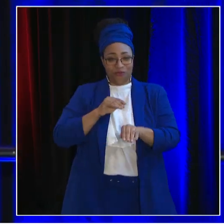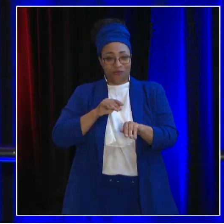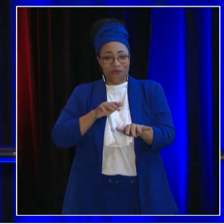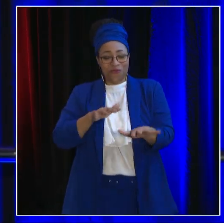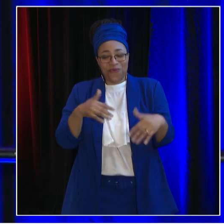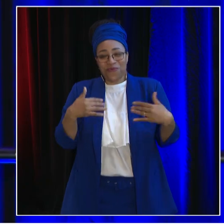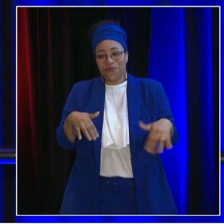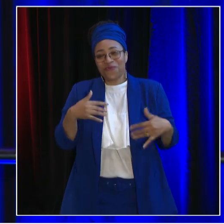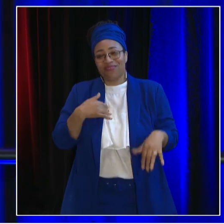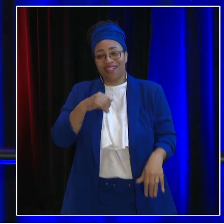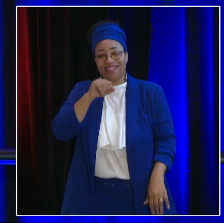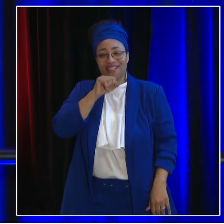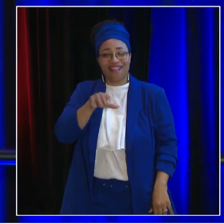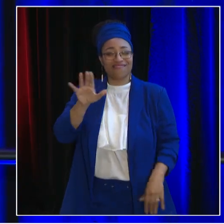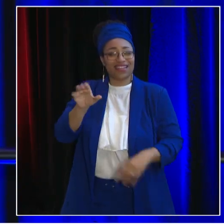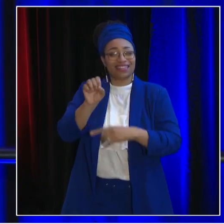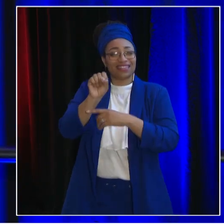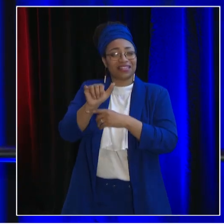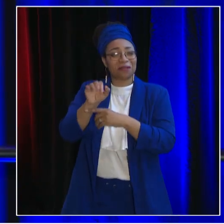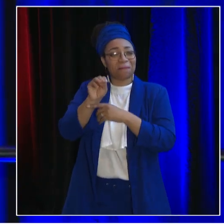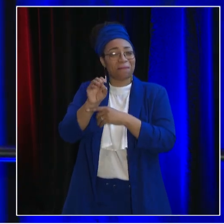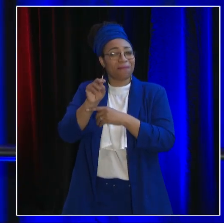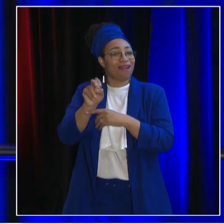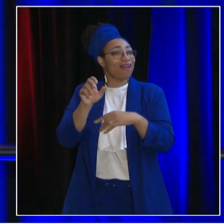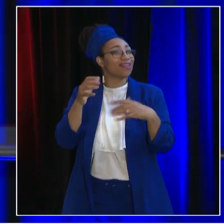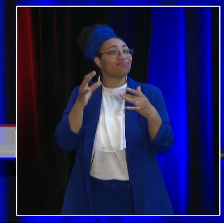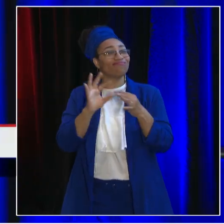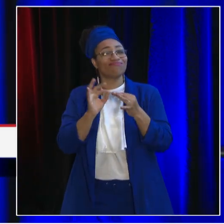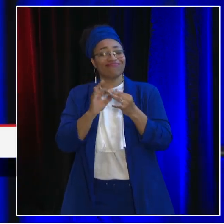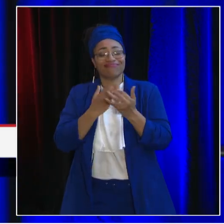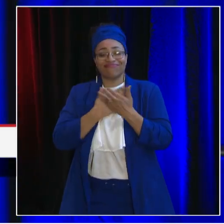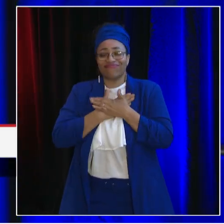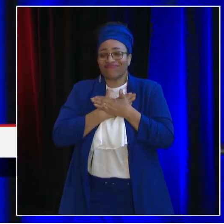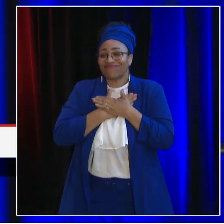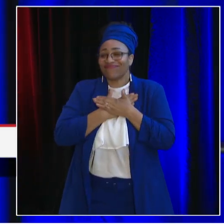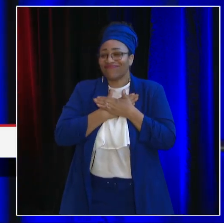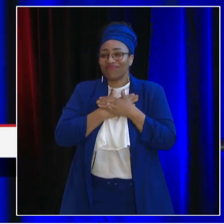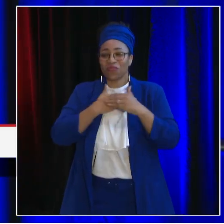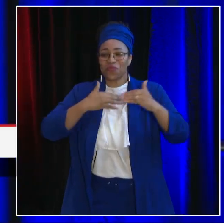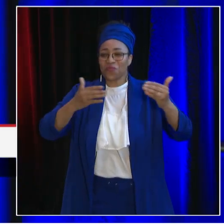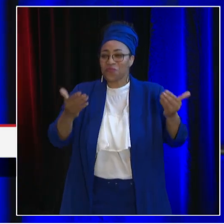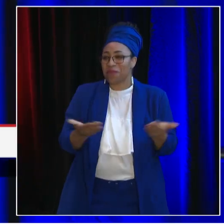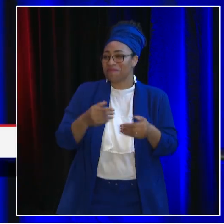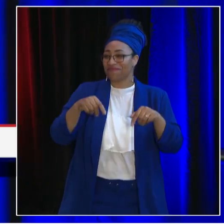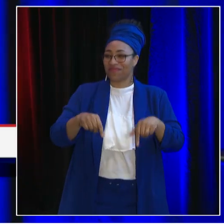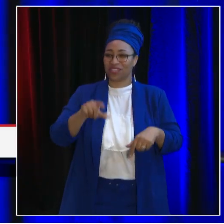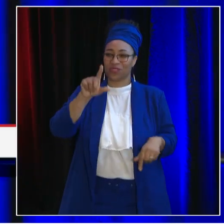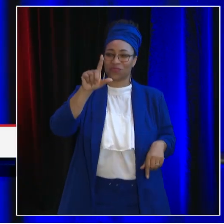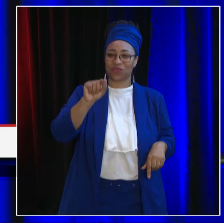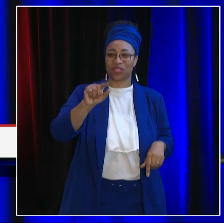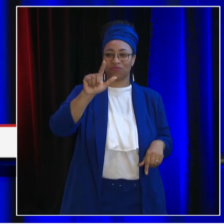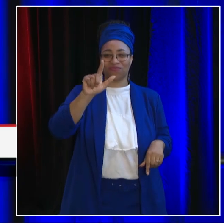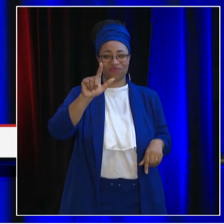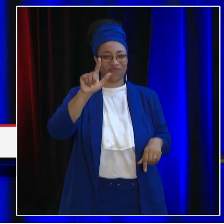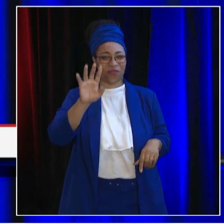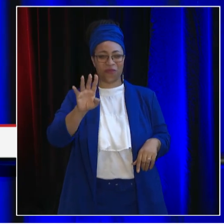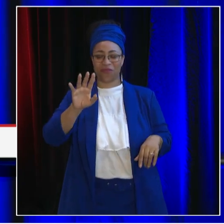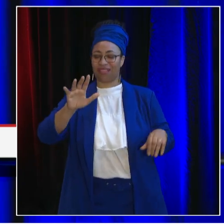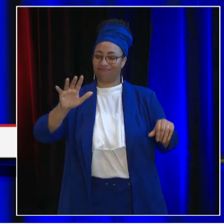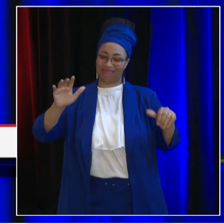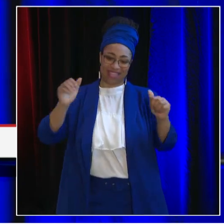my pleasure to welcome you to our 2024 Emancipation Day Full Democracy